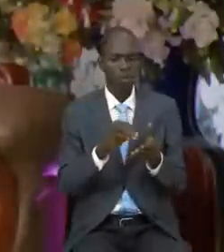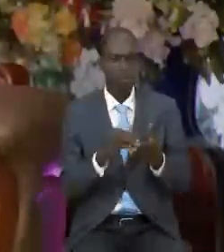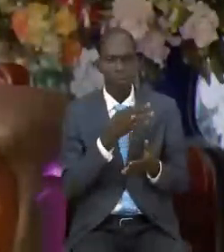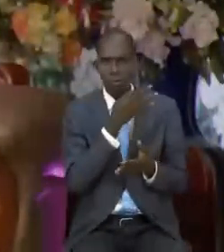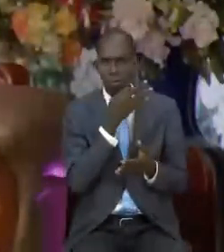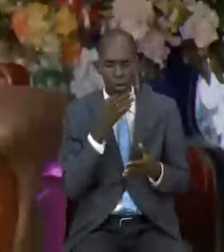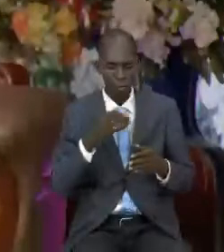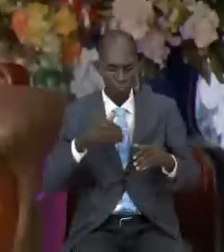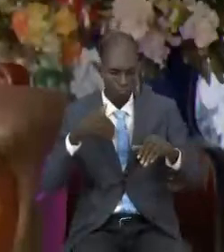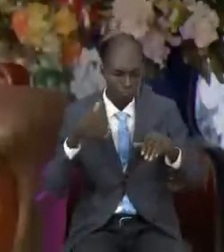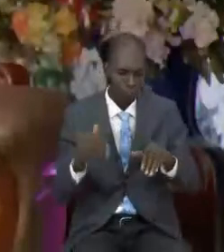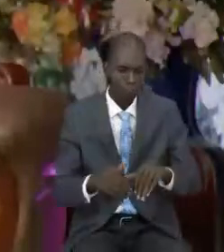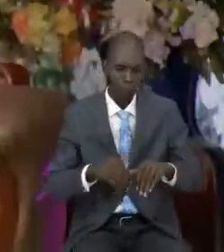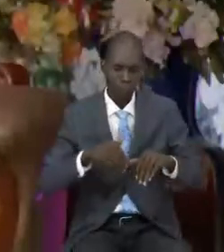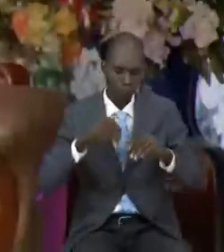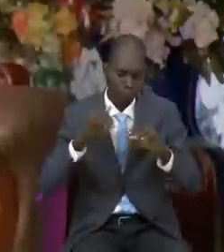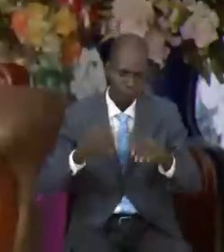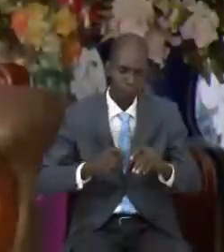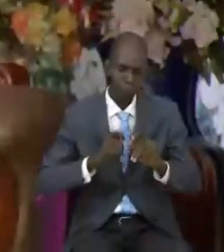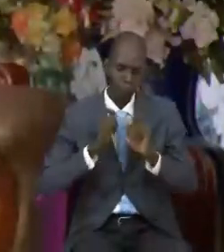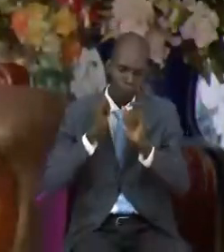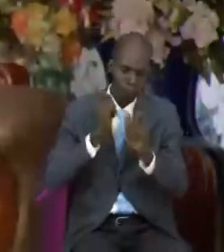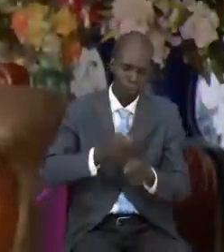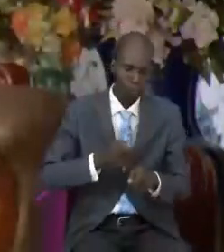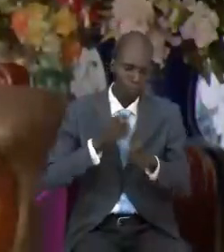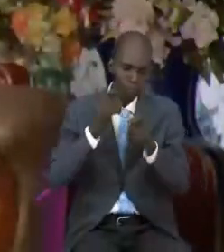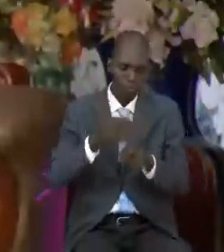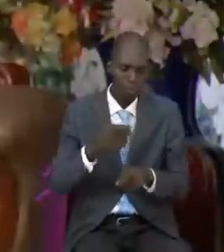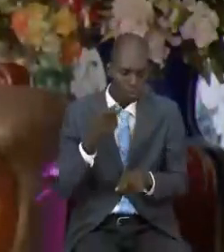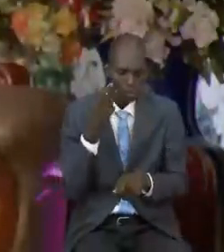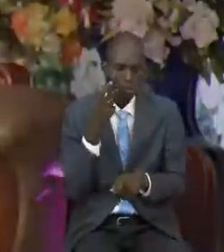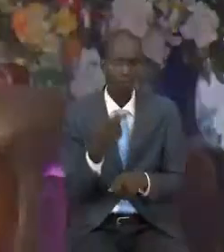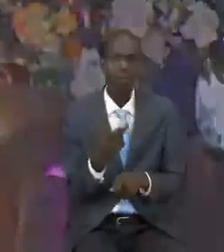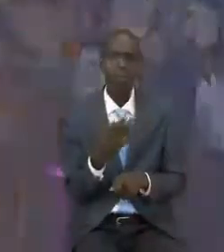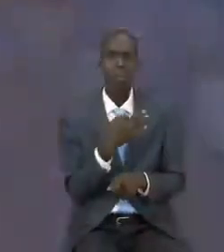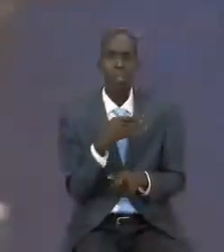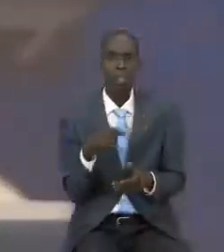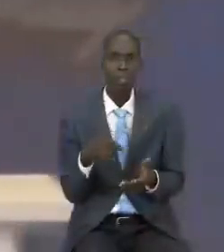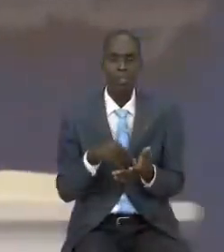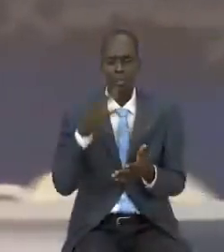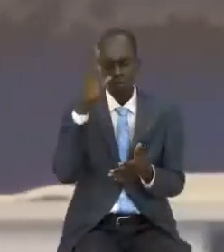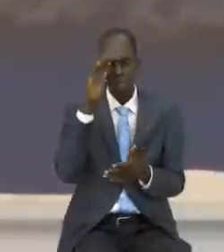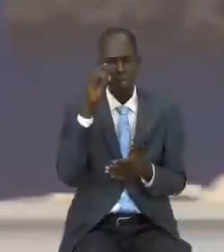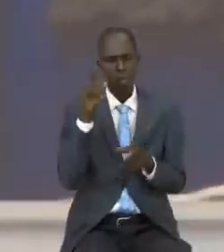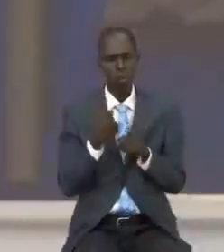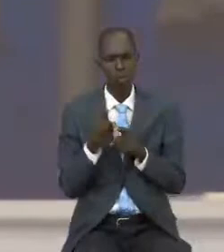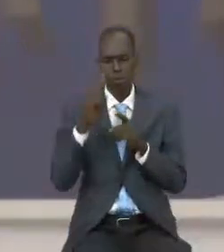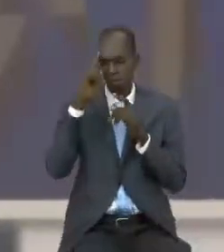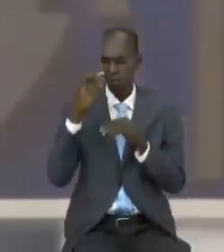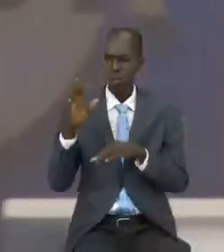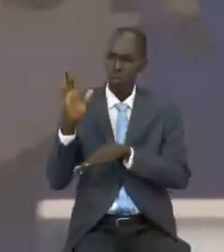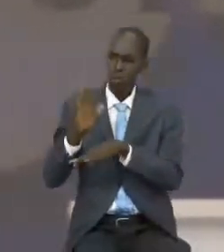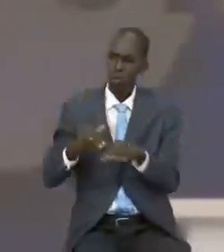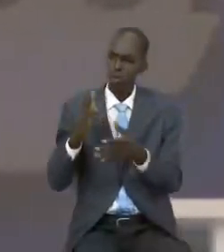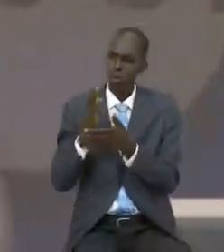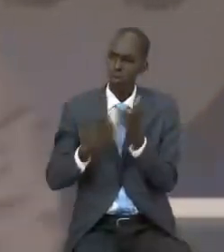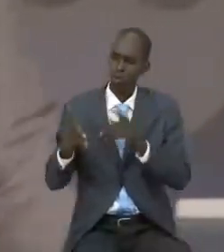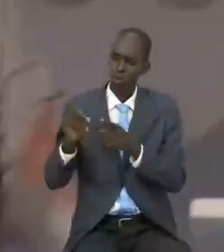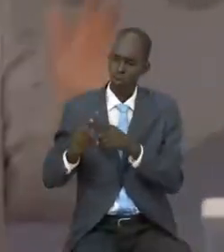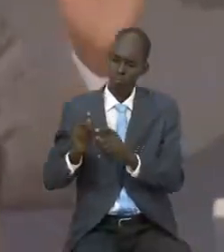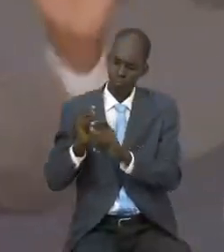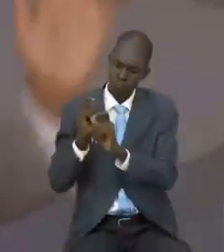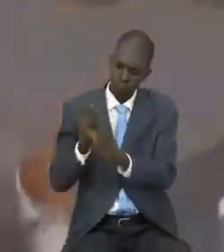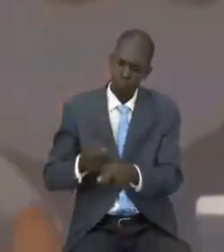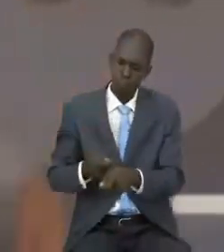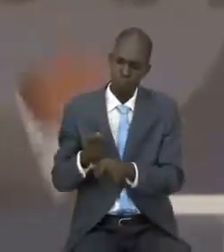dig and dig and dig. And eventually this farmer called some diggers and they started digging for him